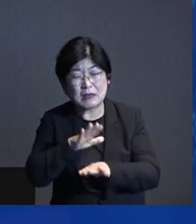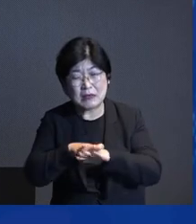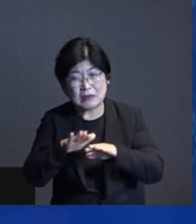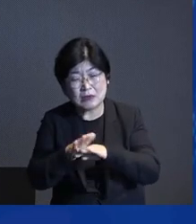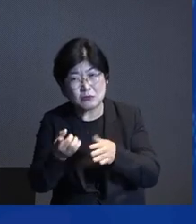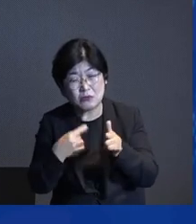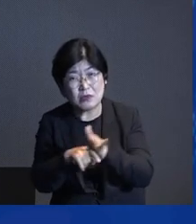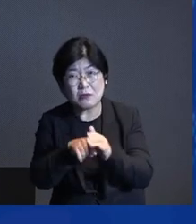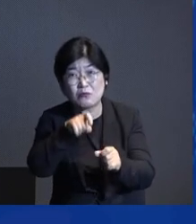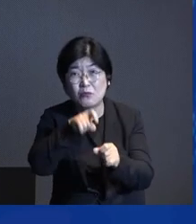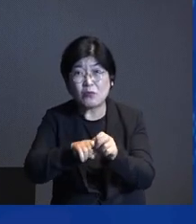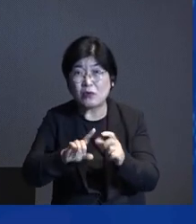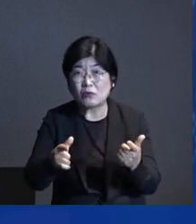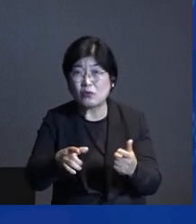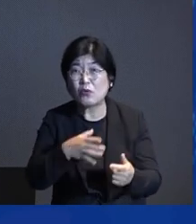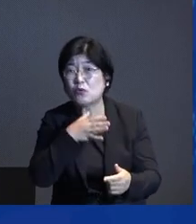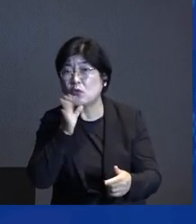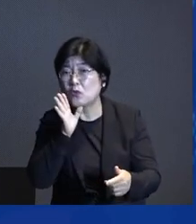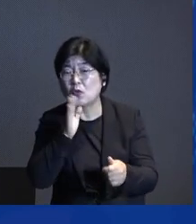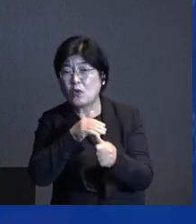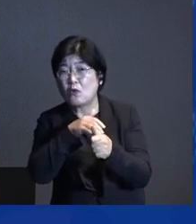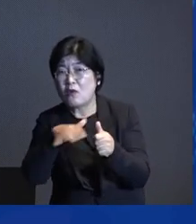in general. And